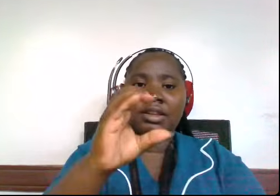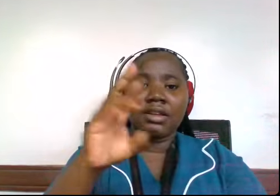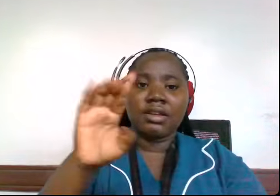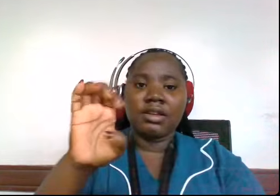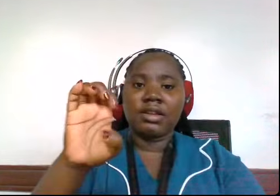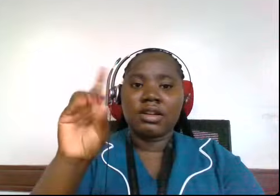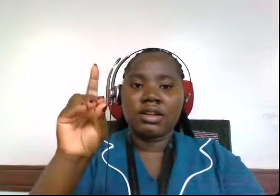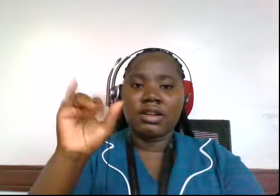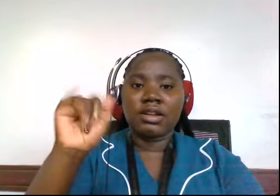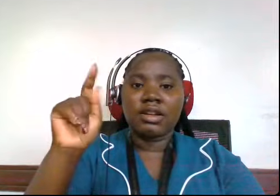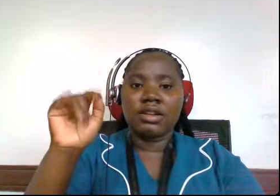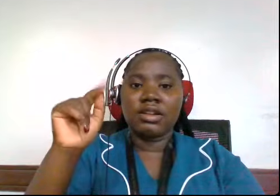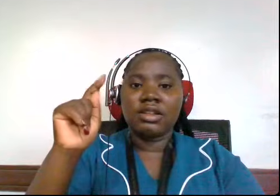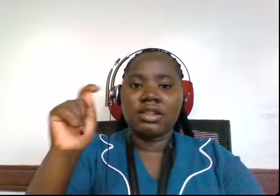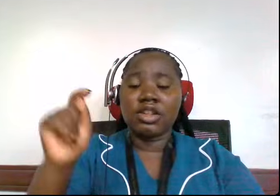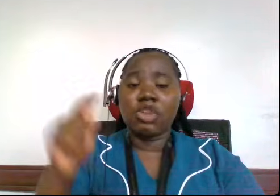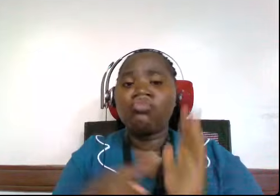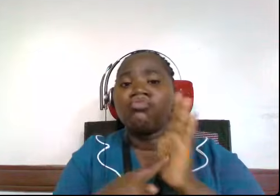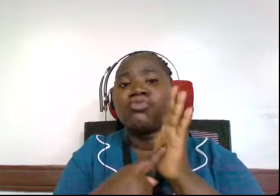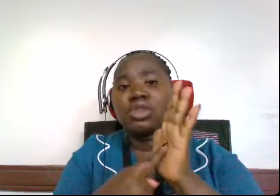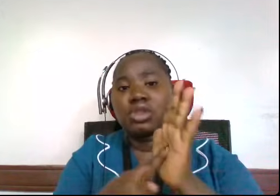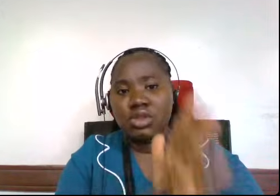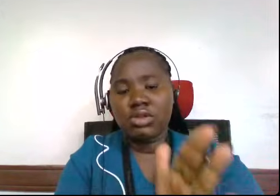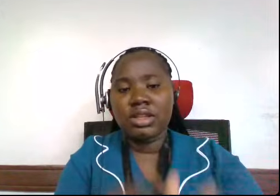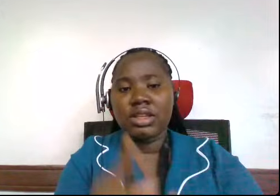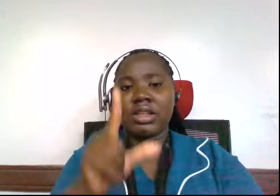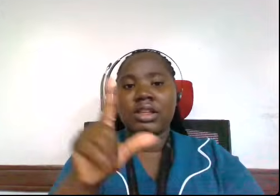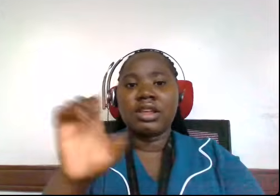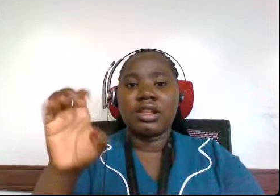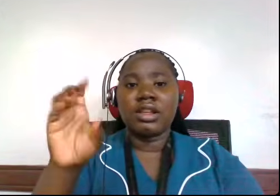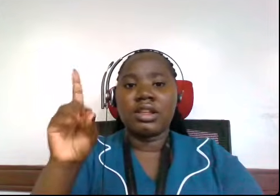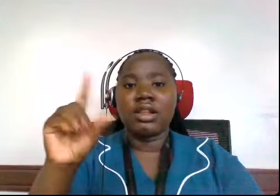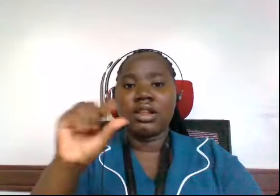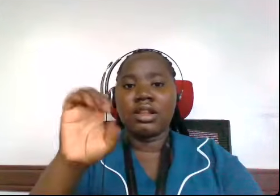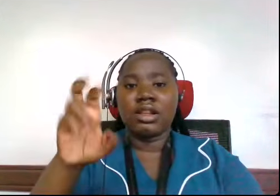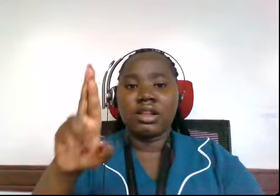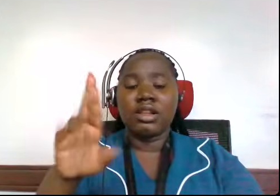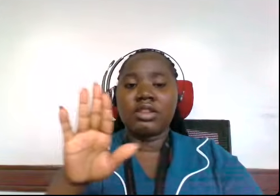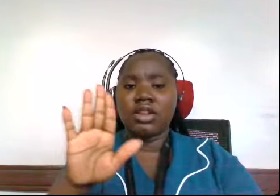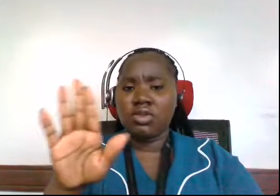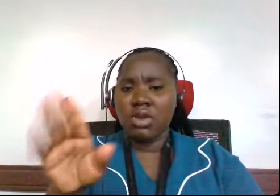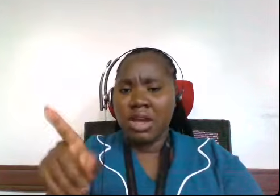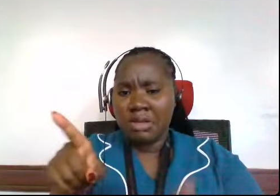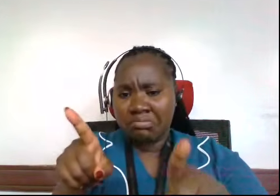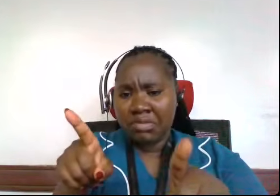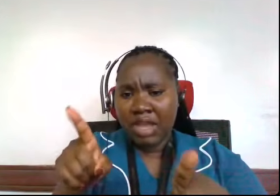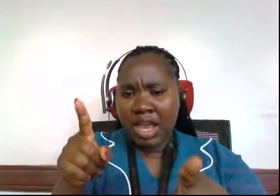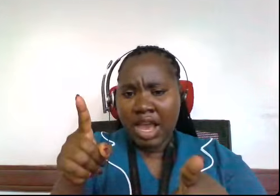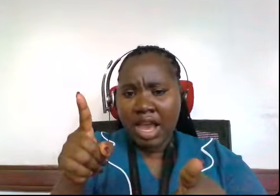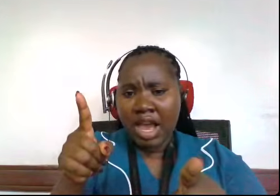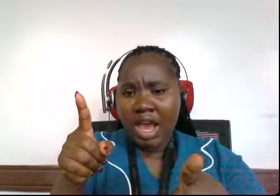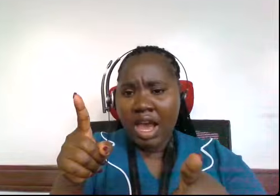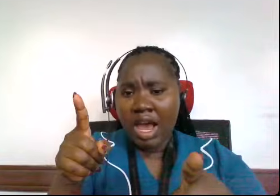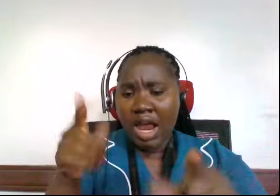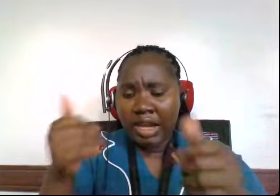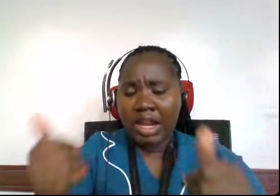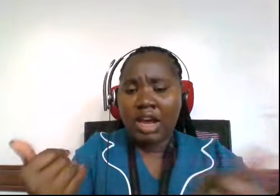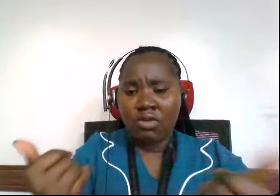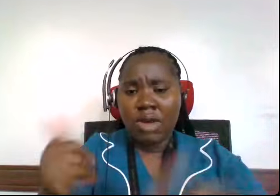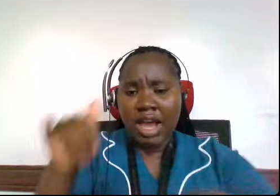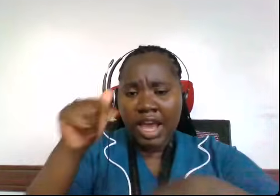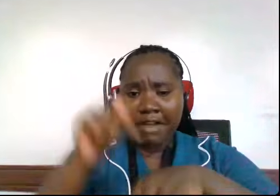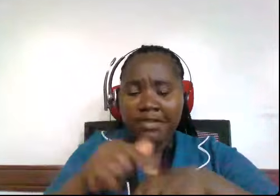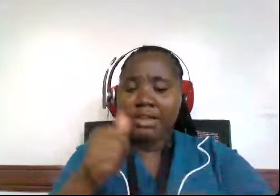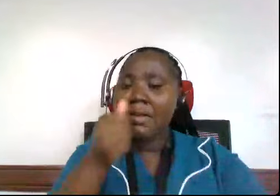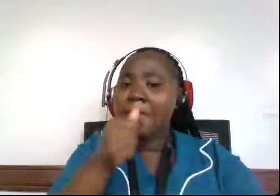ledger. So mostly it affects government employees, but also lately we have seen it affecting private employees. So